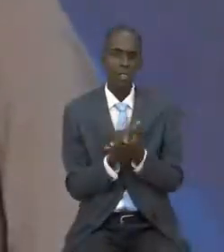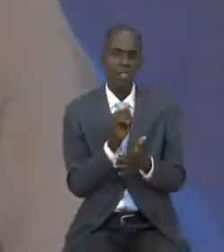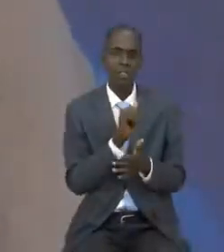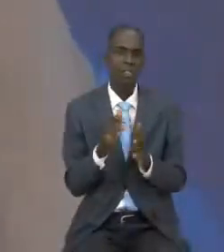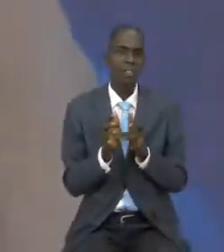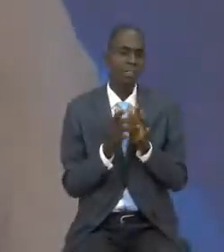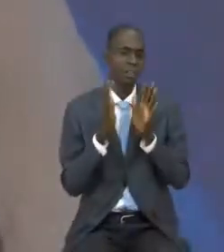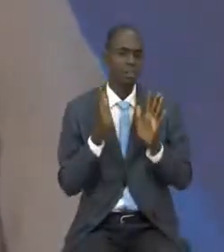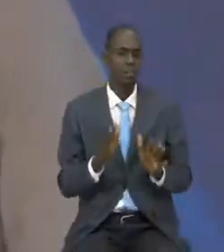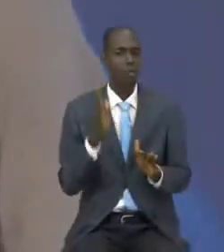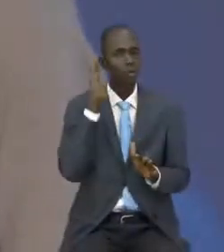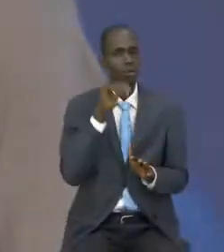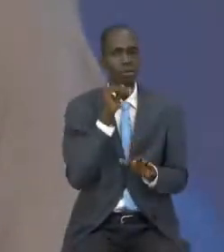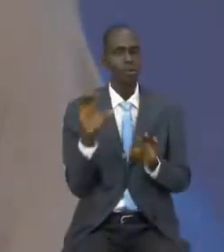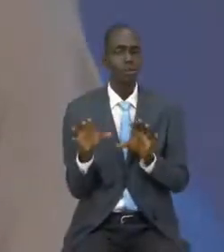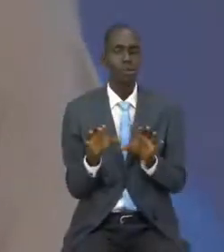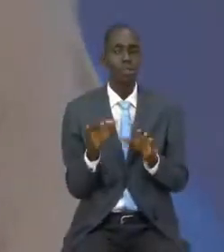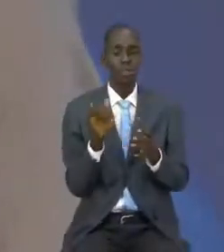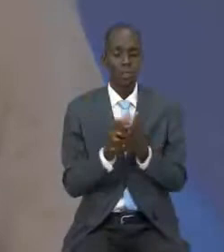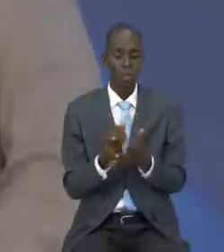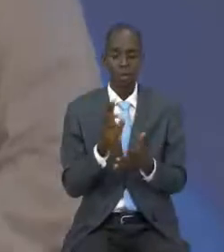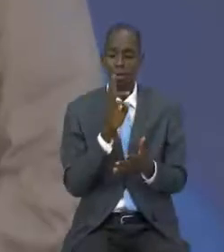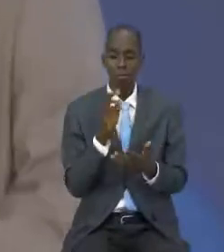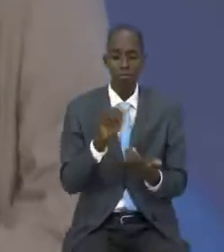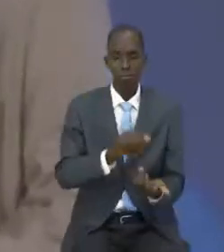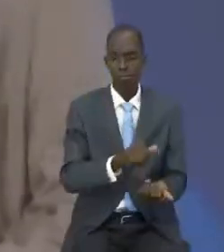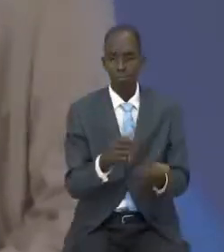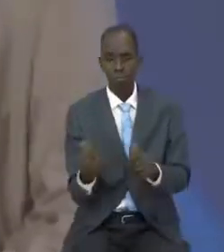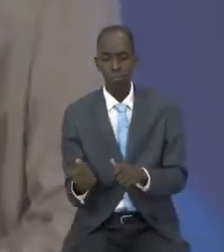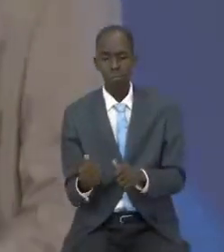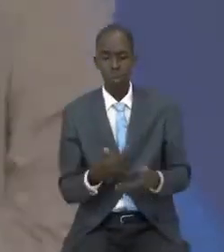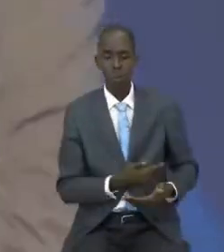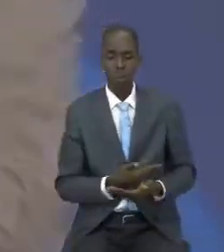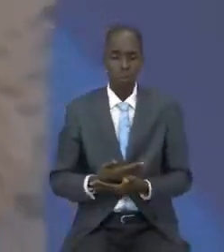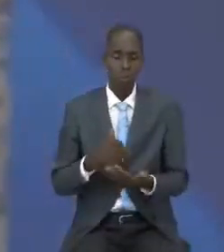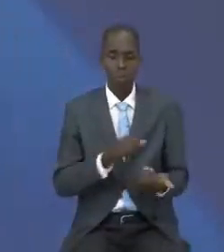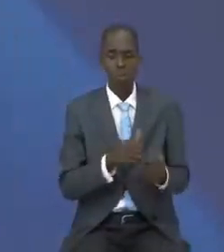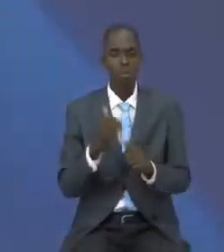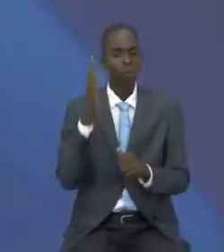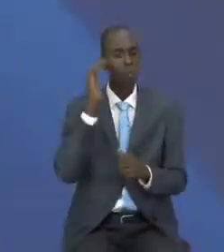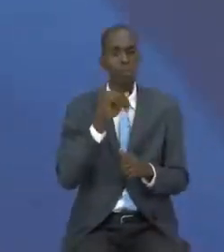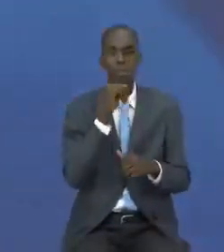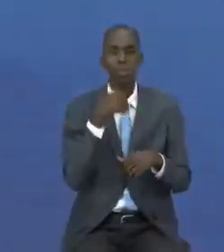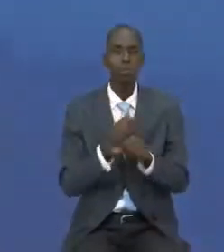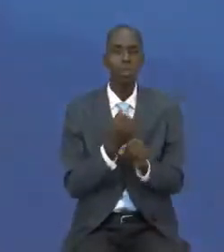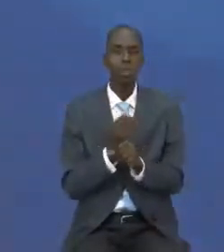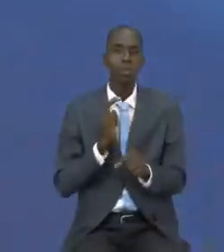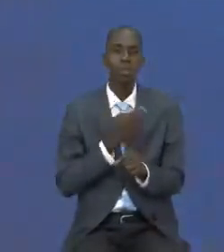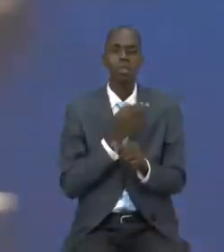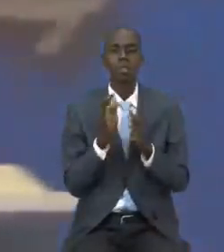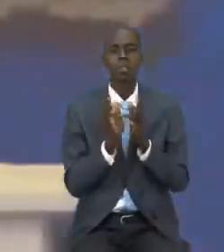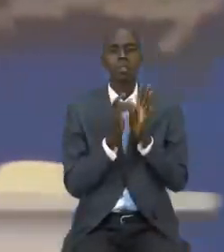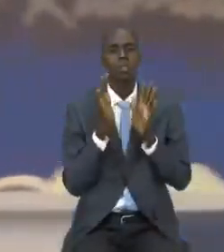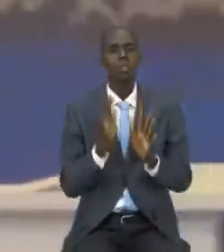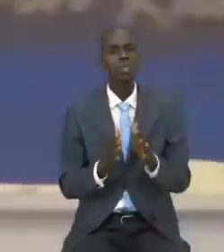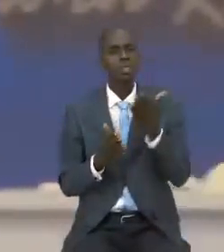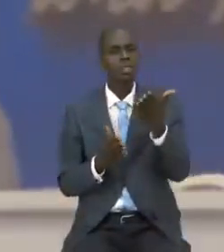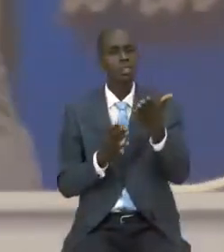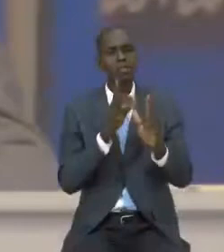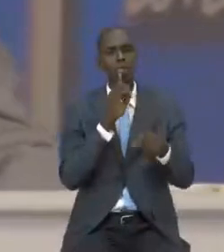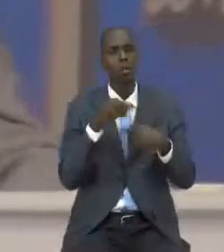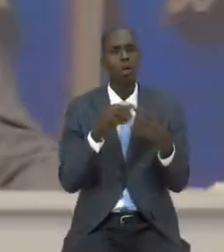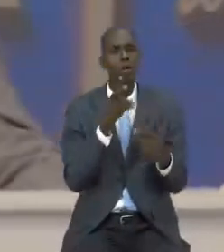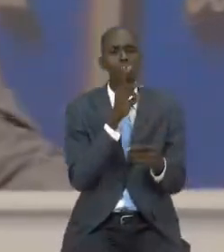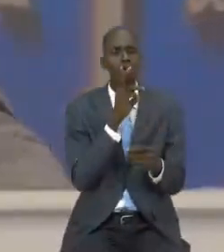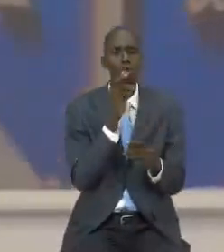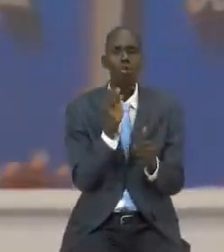baptism does not make us Christians. What baptism, what water is he talking about? The water of